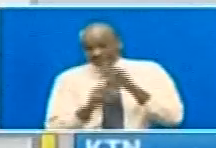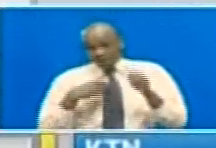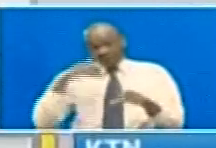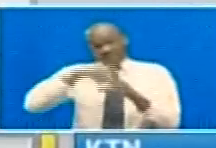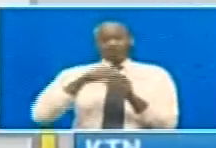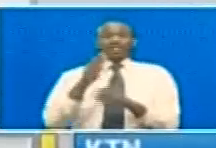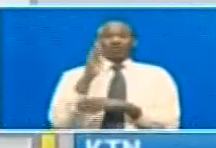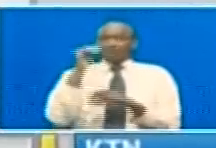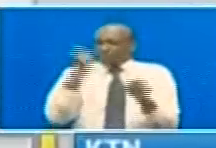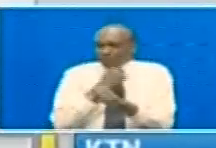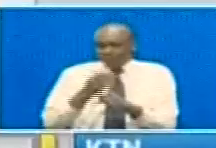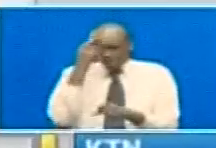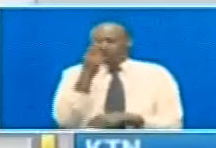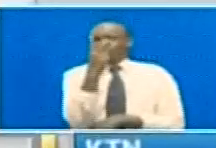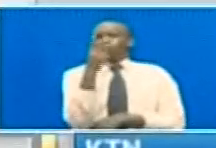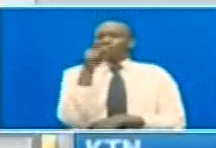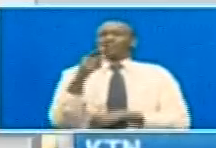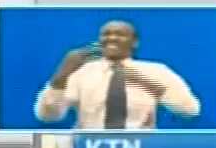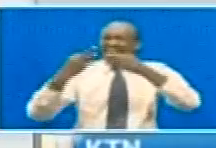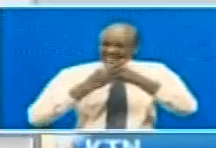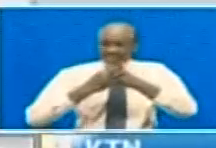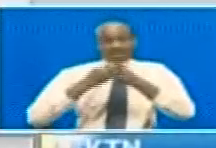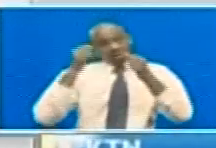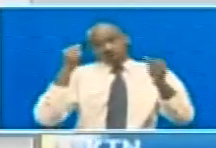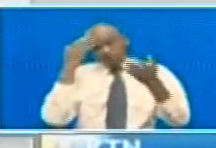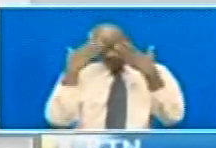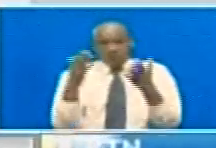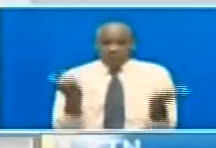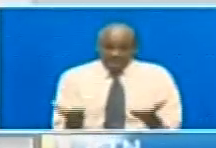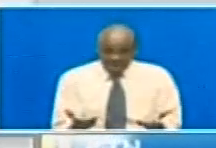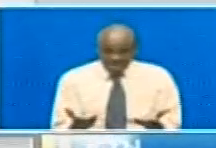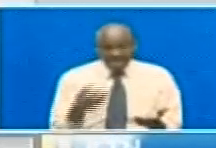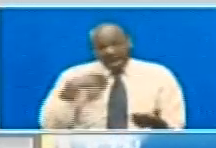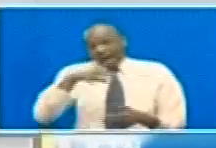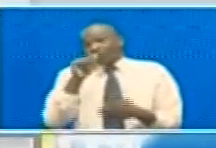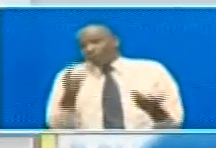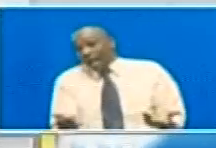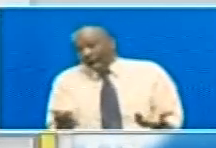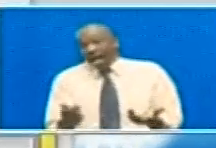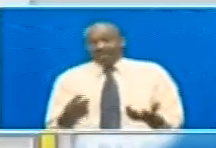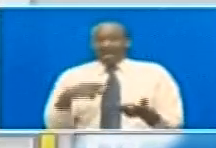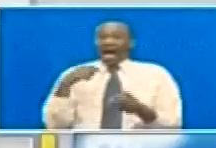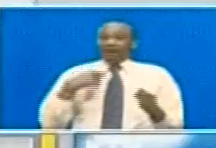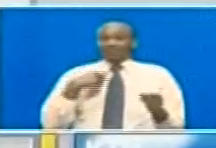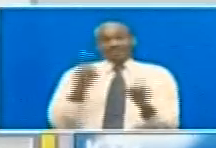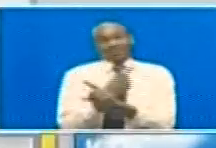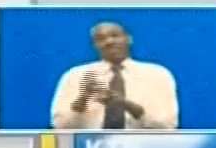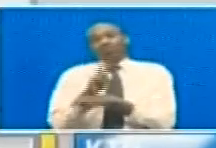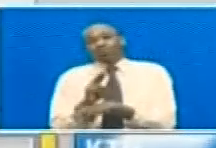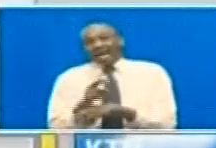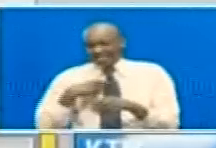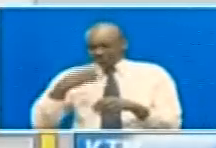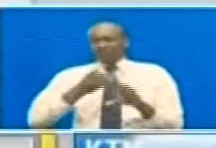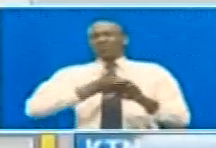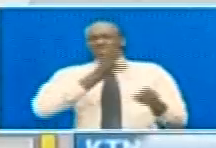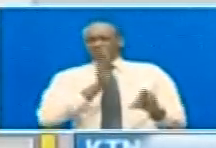Administration could not account for 2.85 billion shillings that was supposedly spent on confidential expenditure and featured cash withdrawals